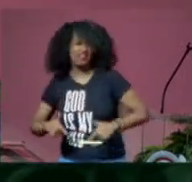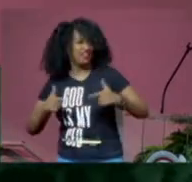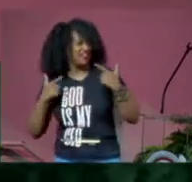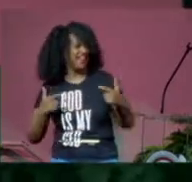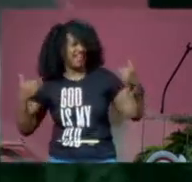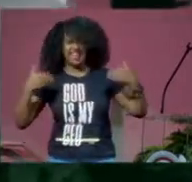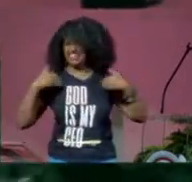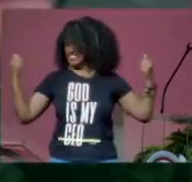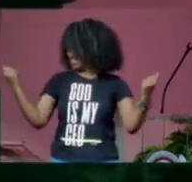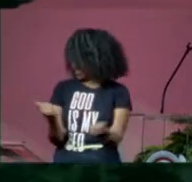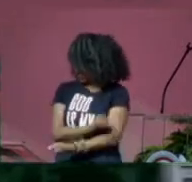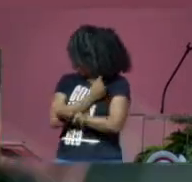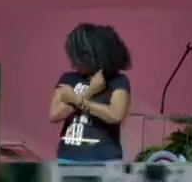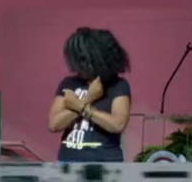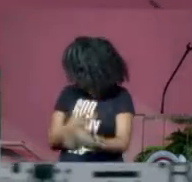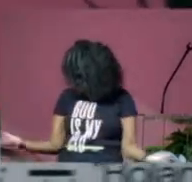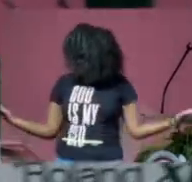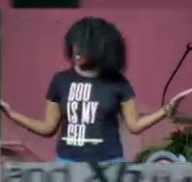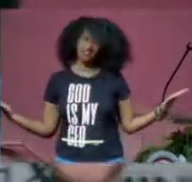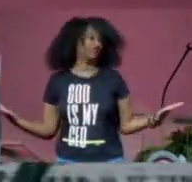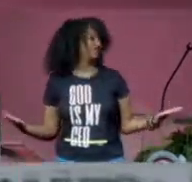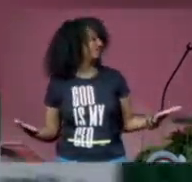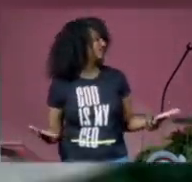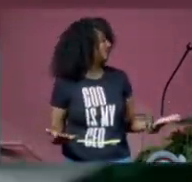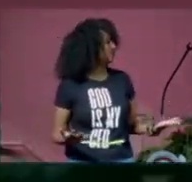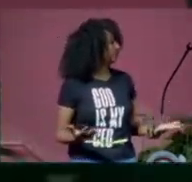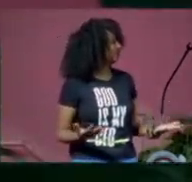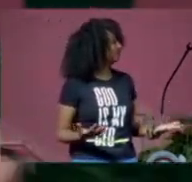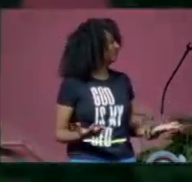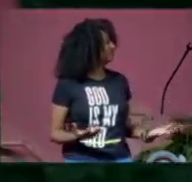got everything.